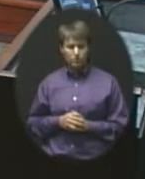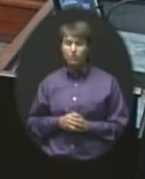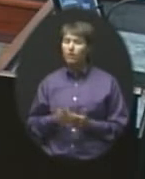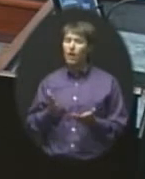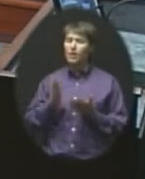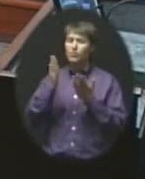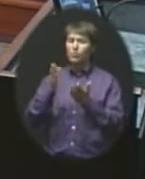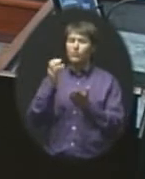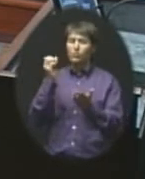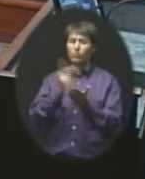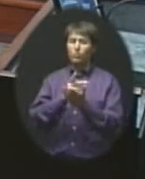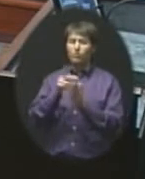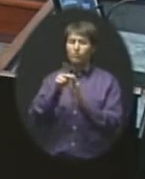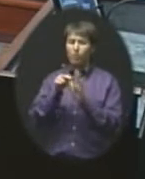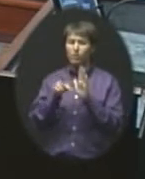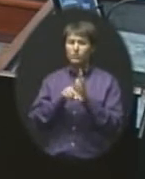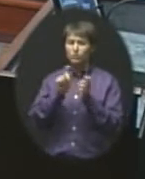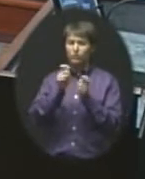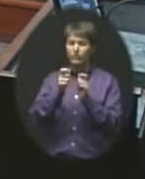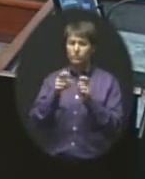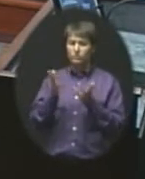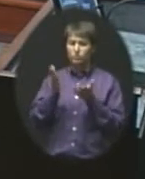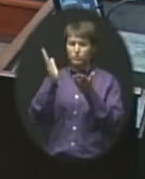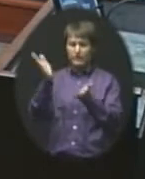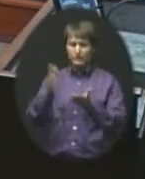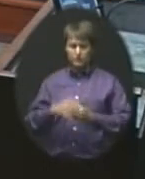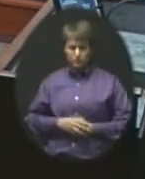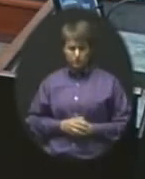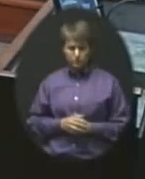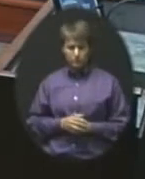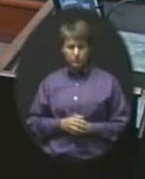I move to approve the policy revisions as presented.